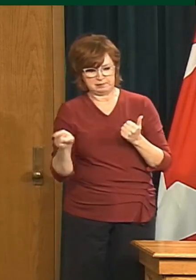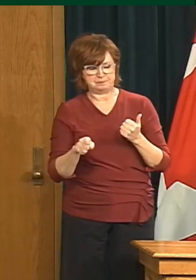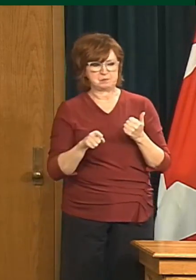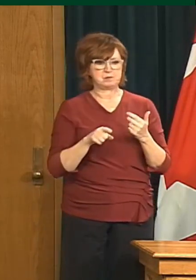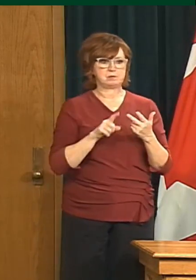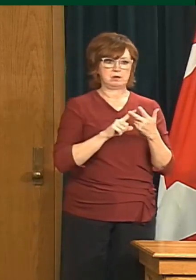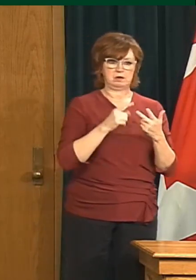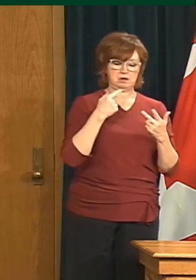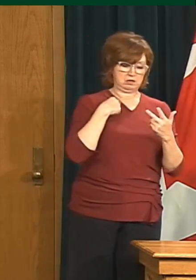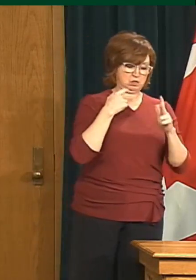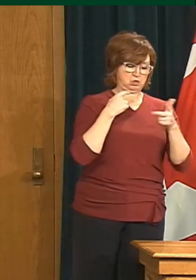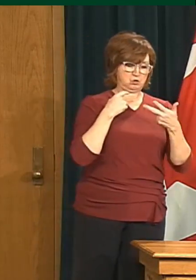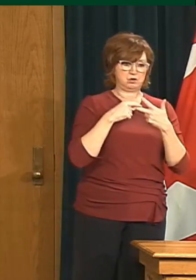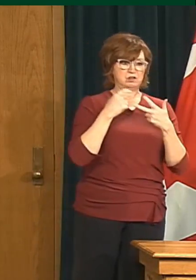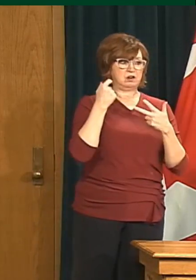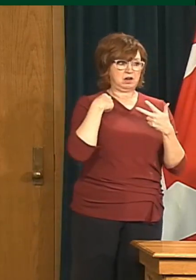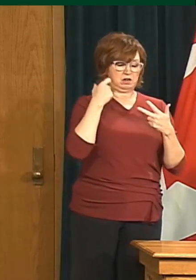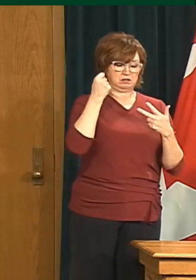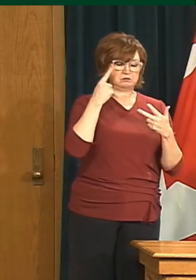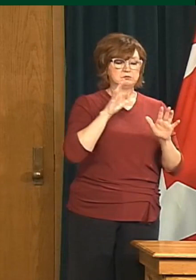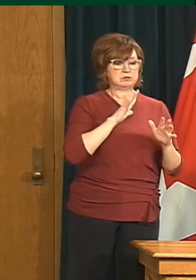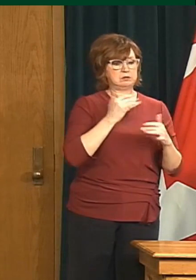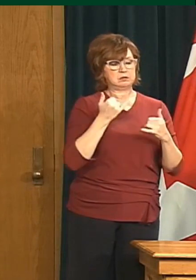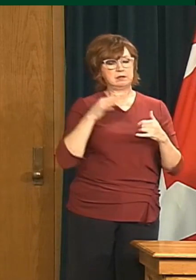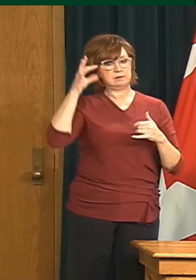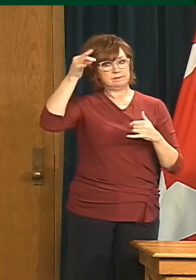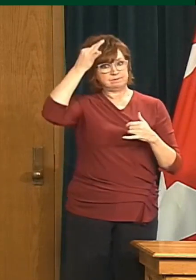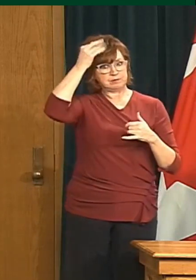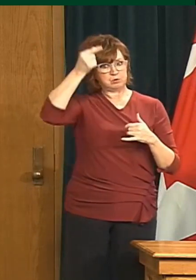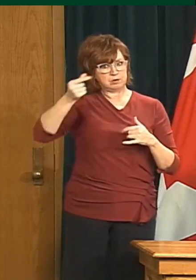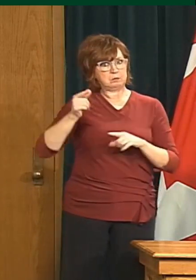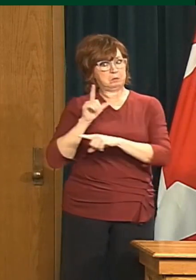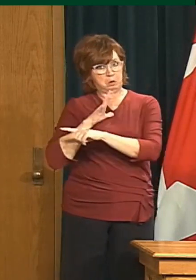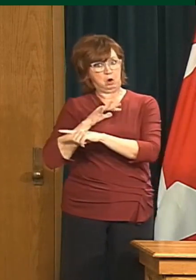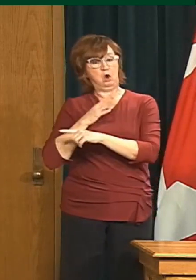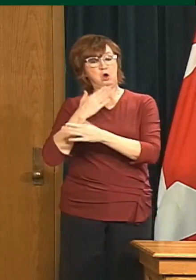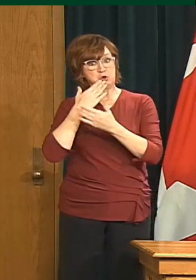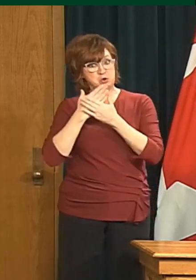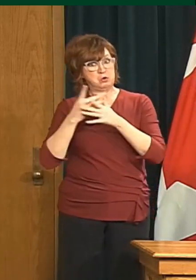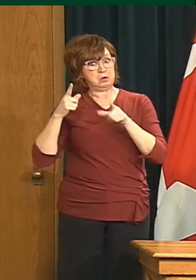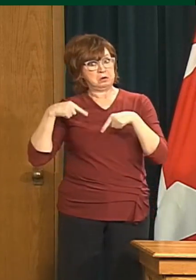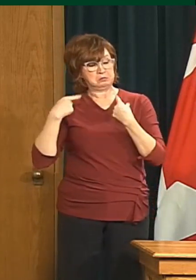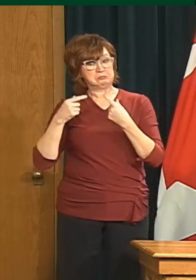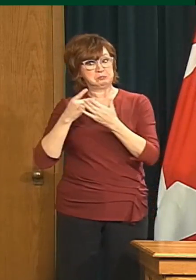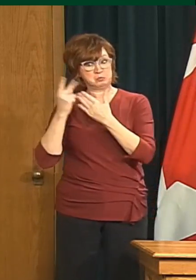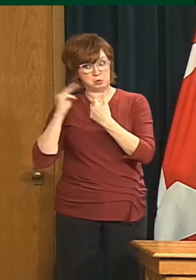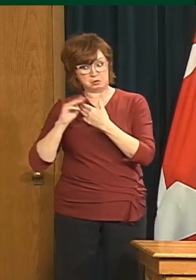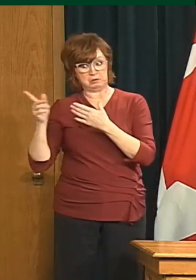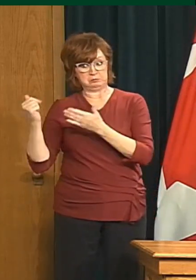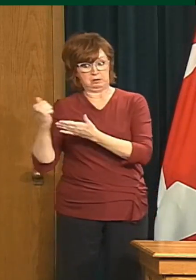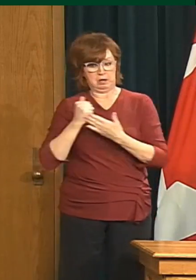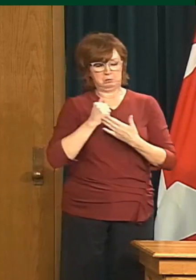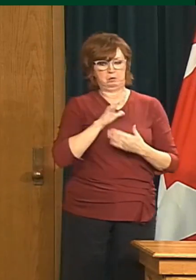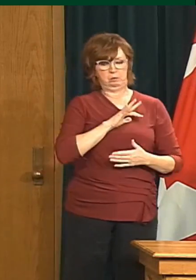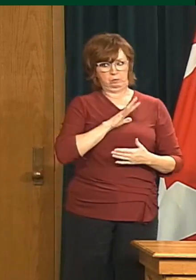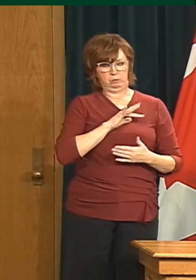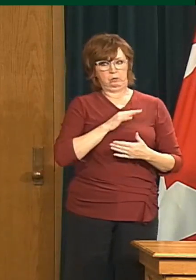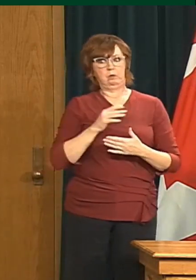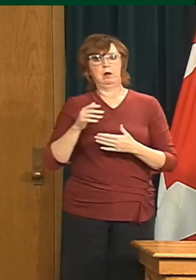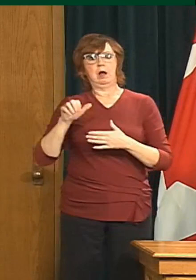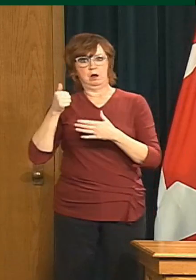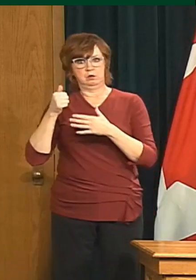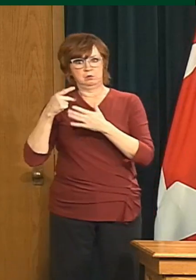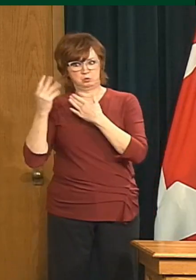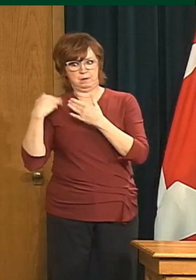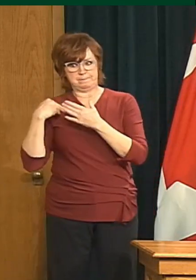federal government has, to their credit, come up with a number of programs to aid in that area. So our position is to see if